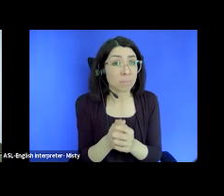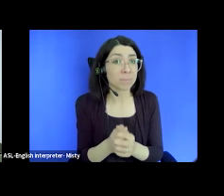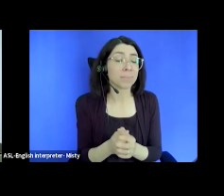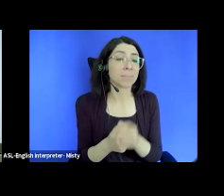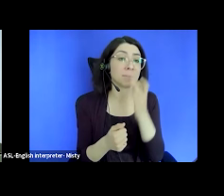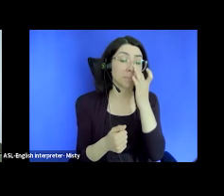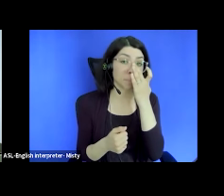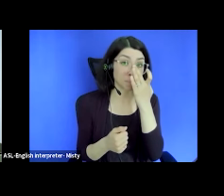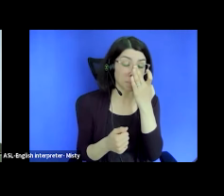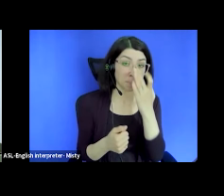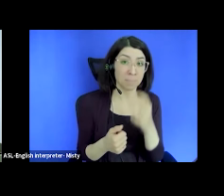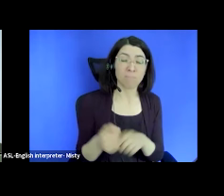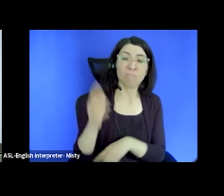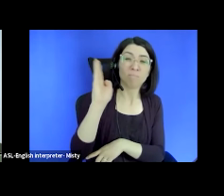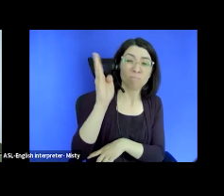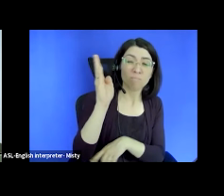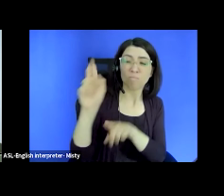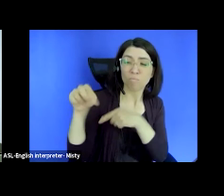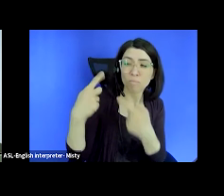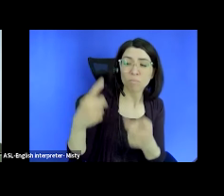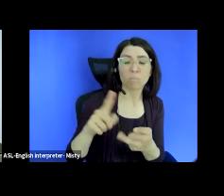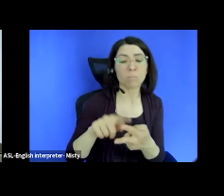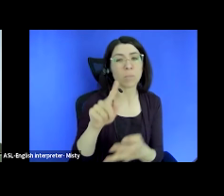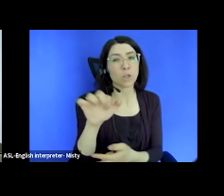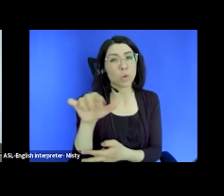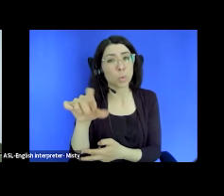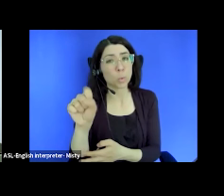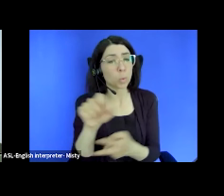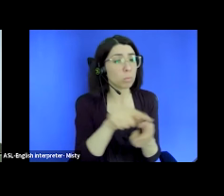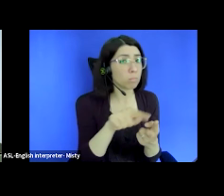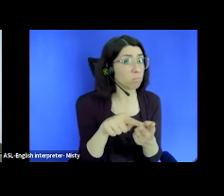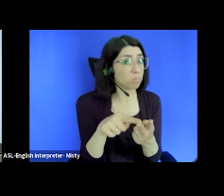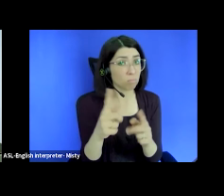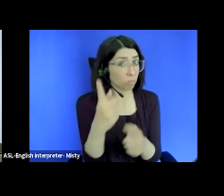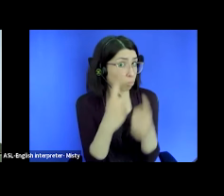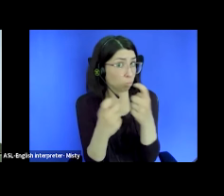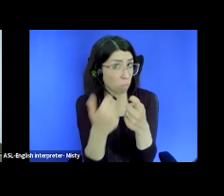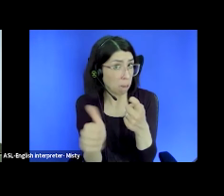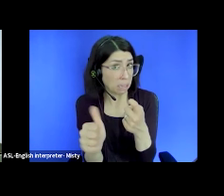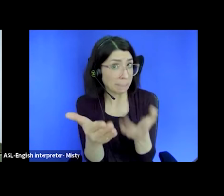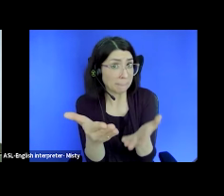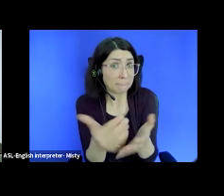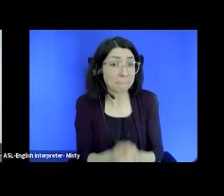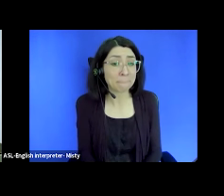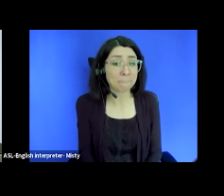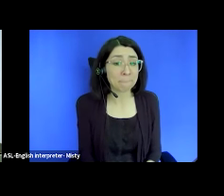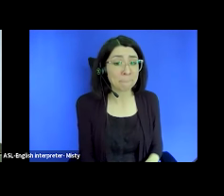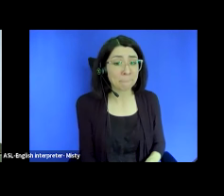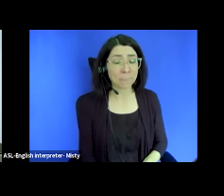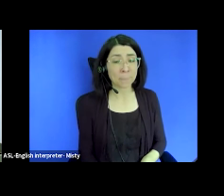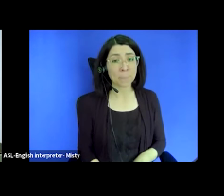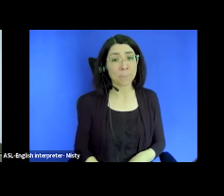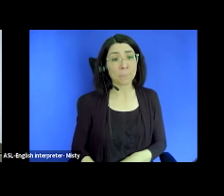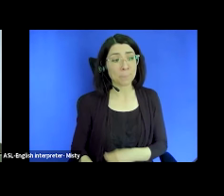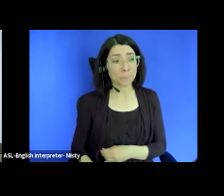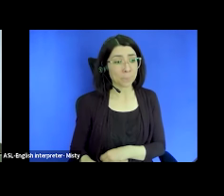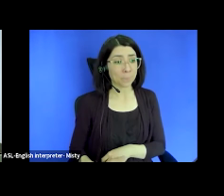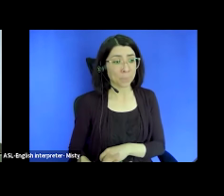some of the discussion that we've had today. Does anybody have any questions for me today?